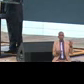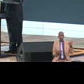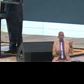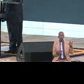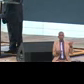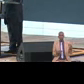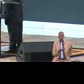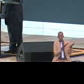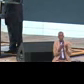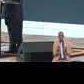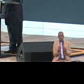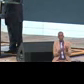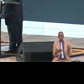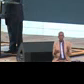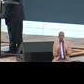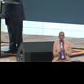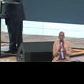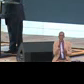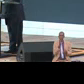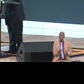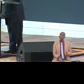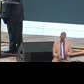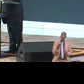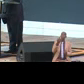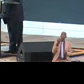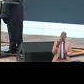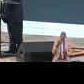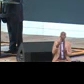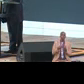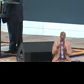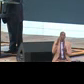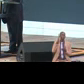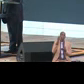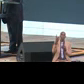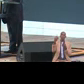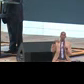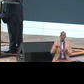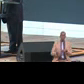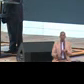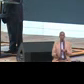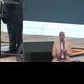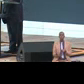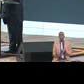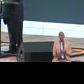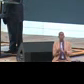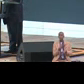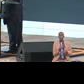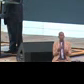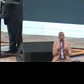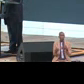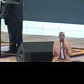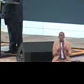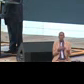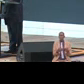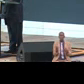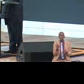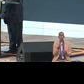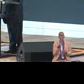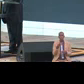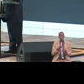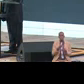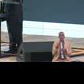object down. Throw up any object, and then it comes down. And it doesn't matter